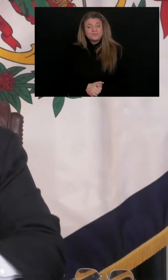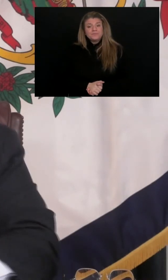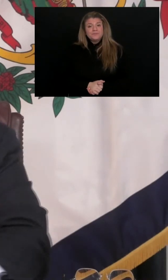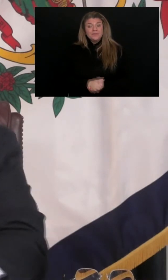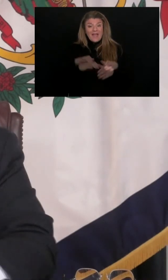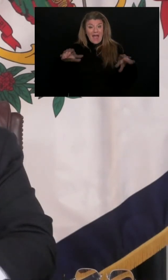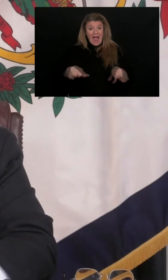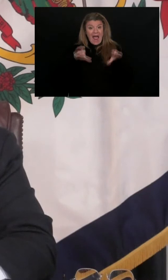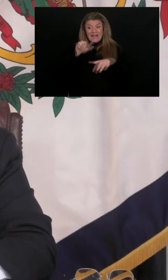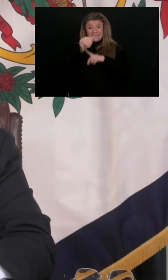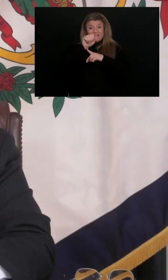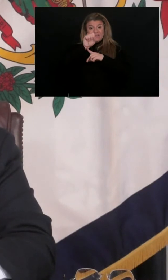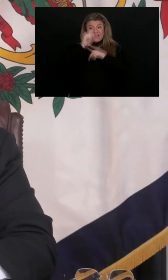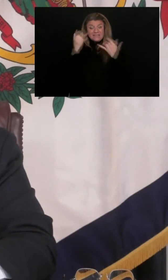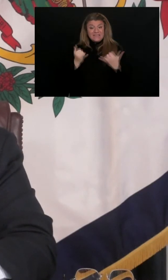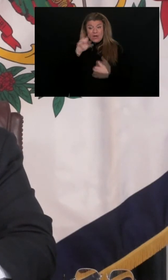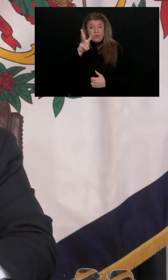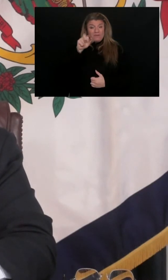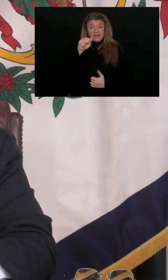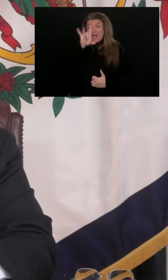Active cases in West Virginia now are